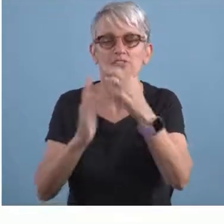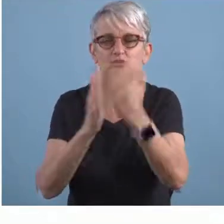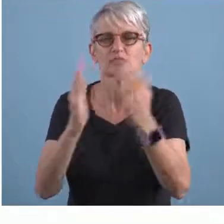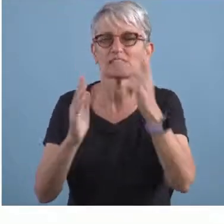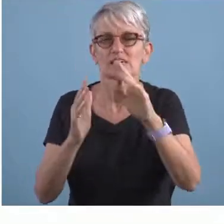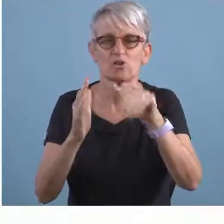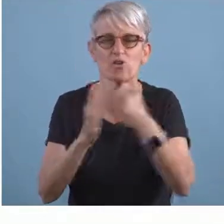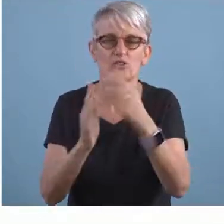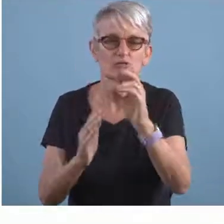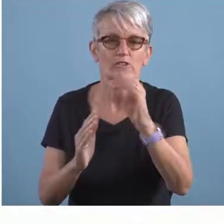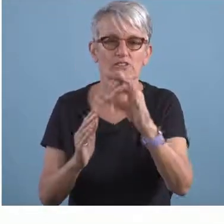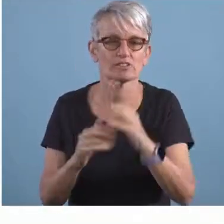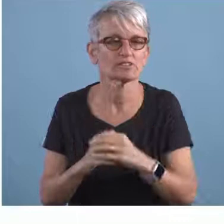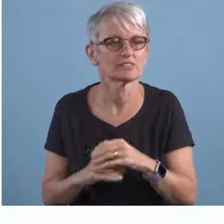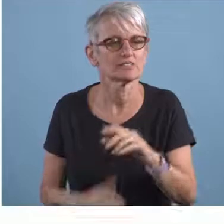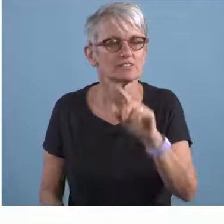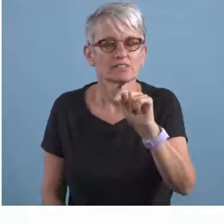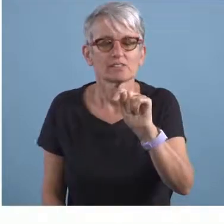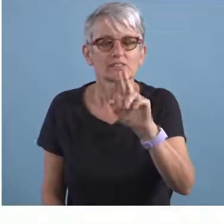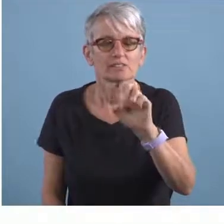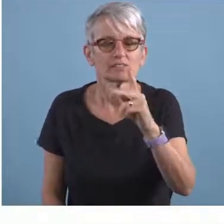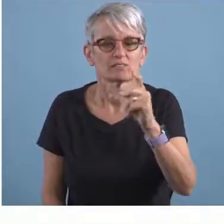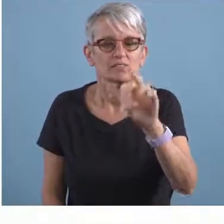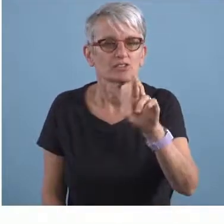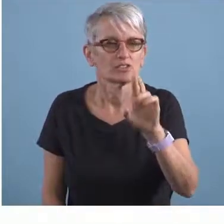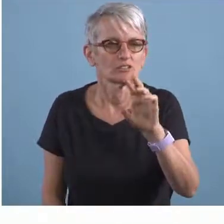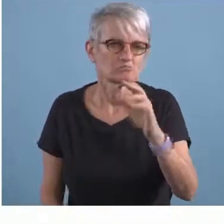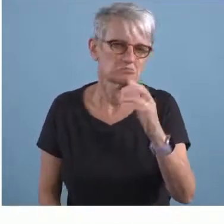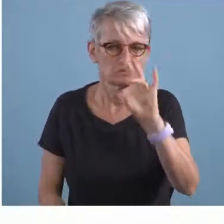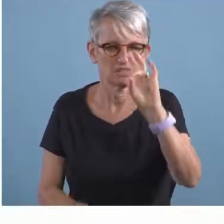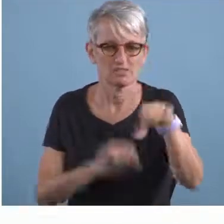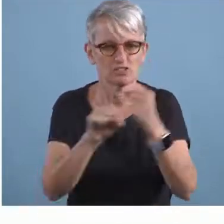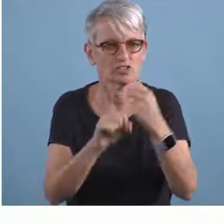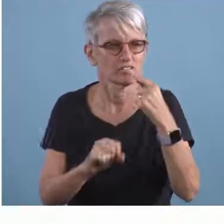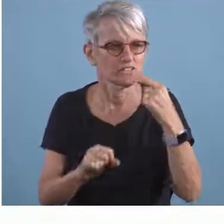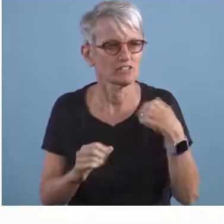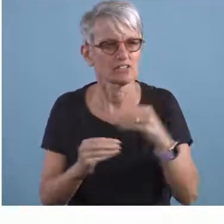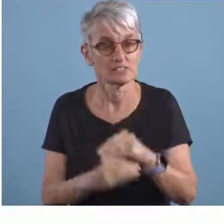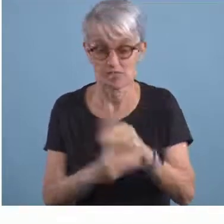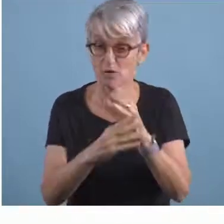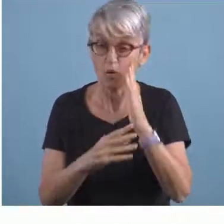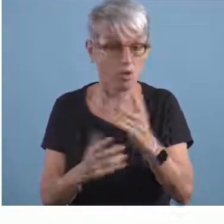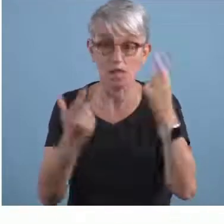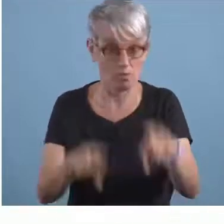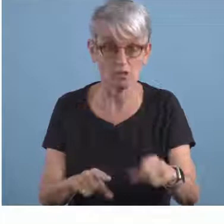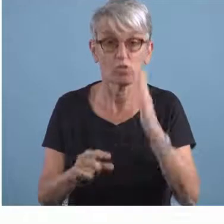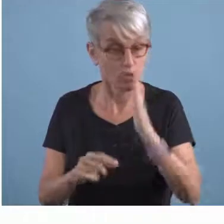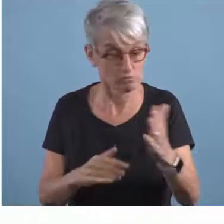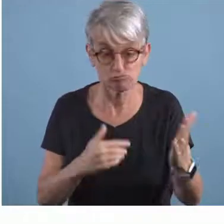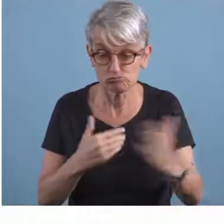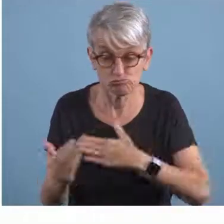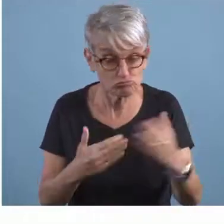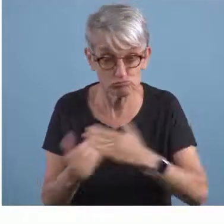talk. Tucker, about 7 years ago, said, "Telepractice is going to happen anyway. So